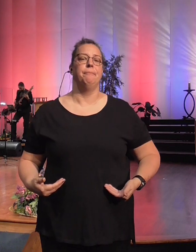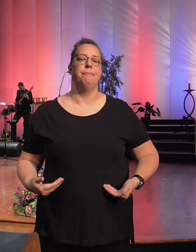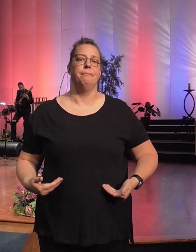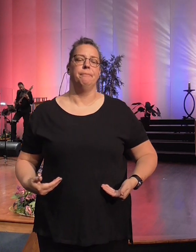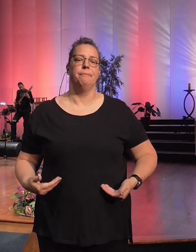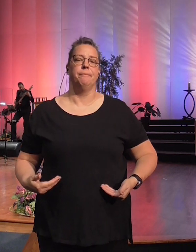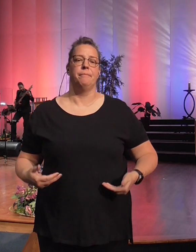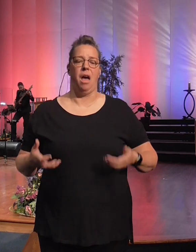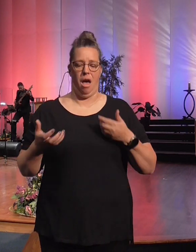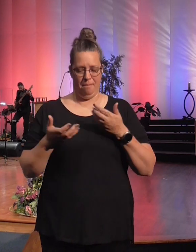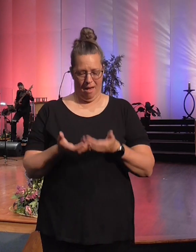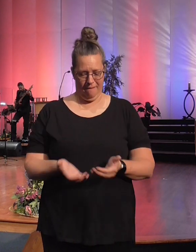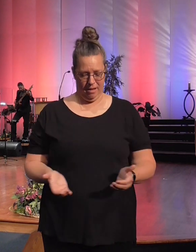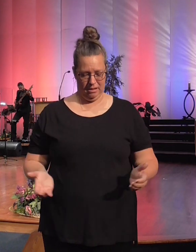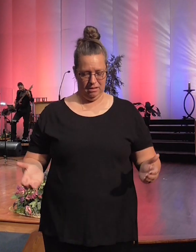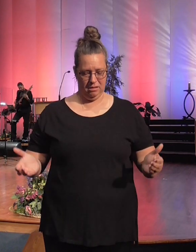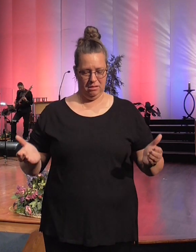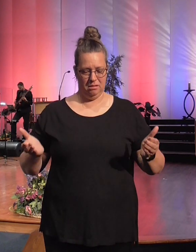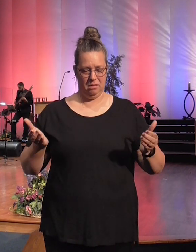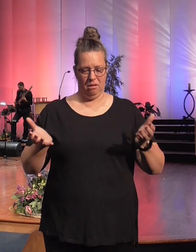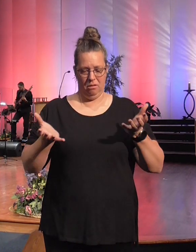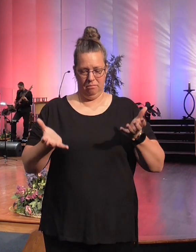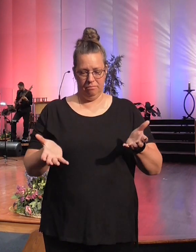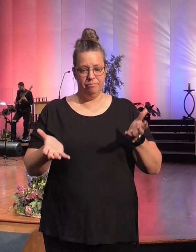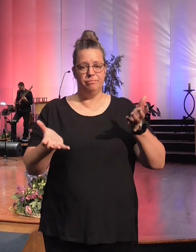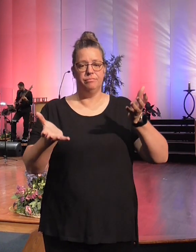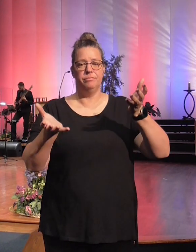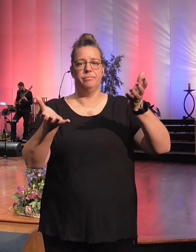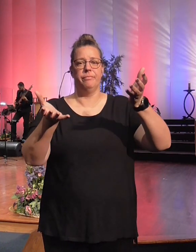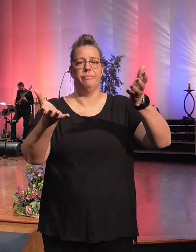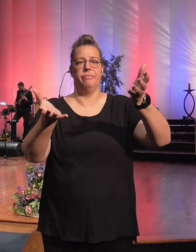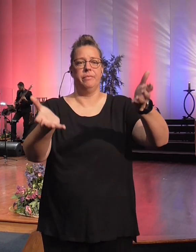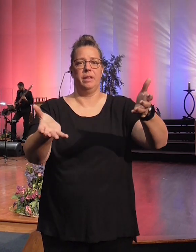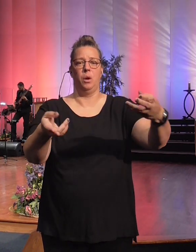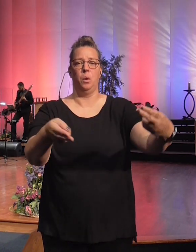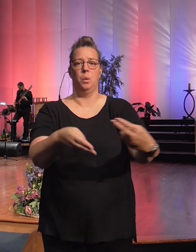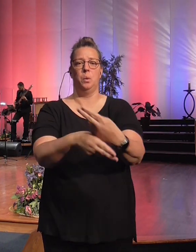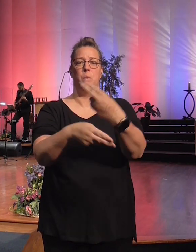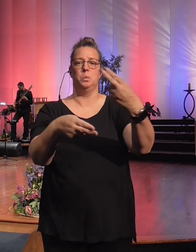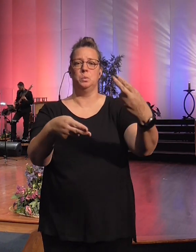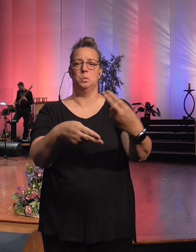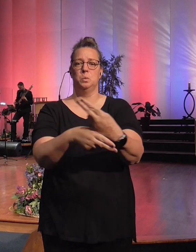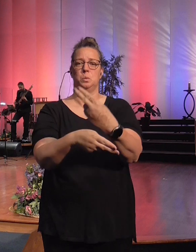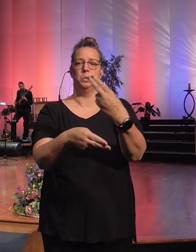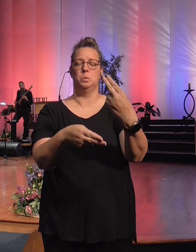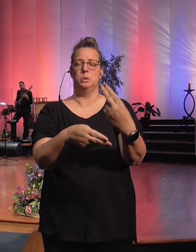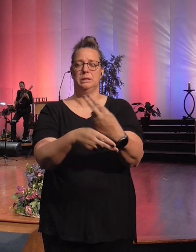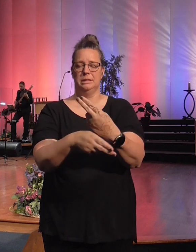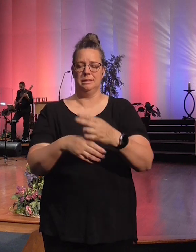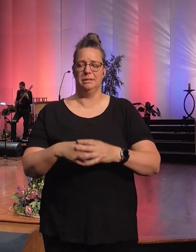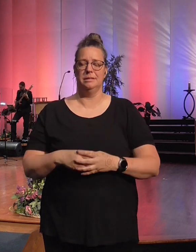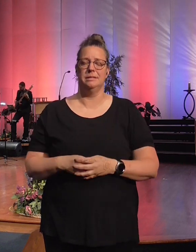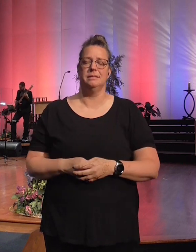a vessel to be used.